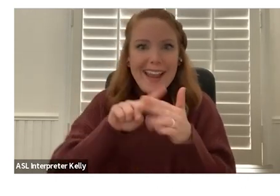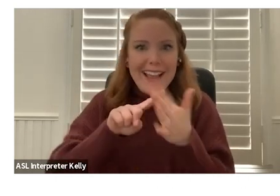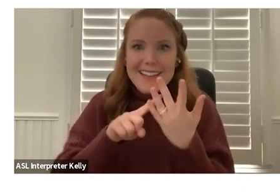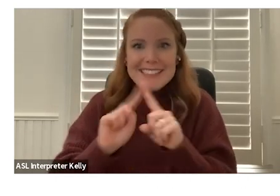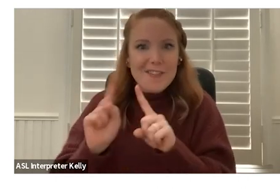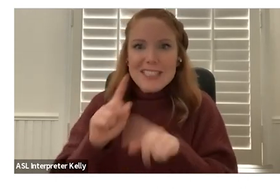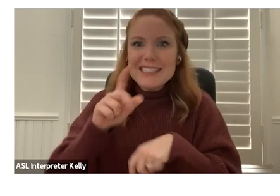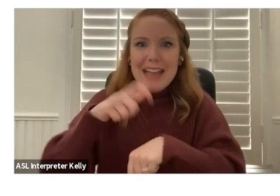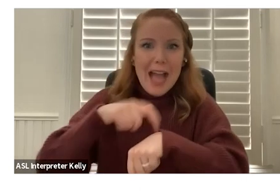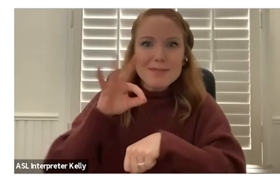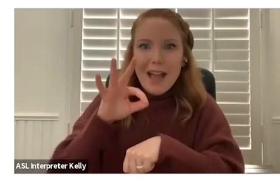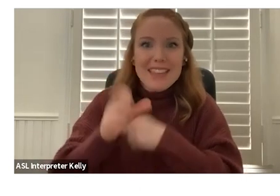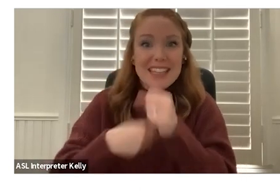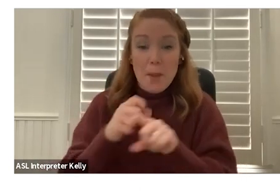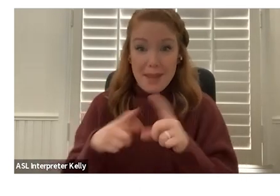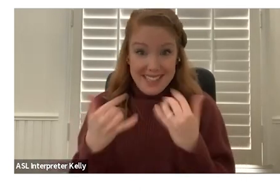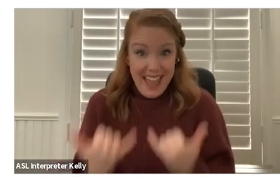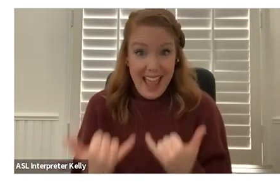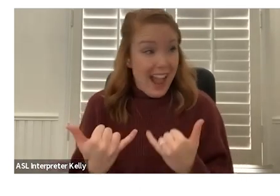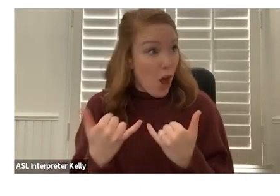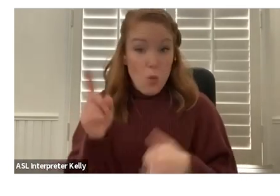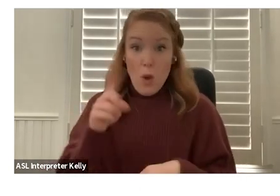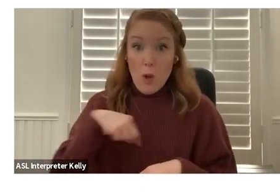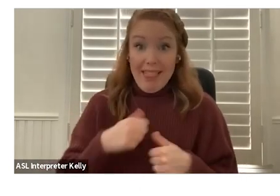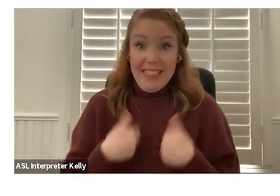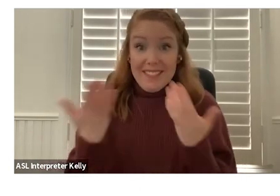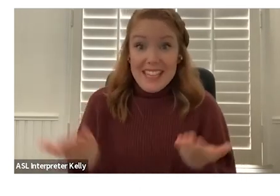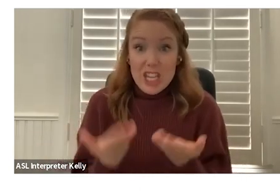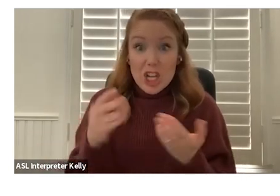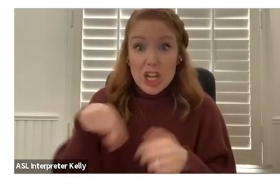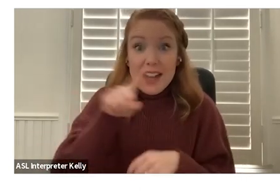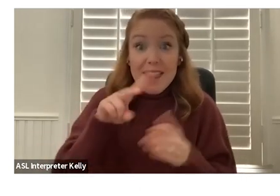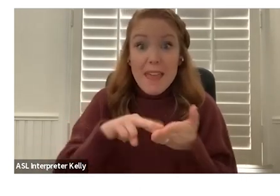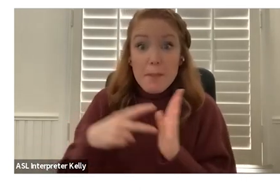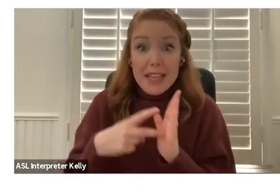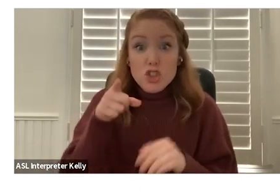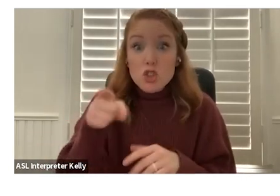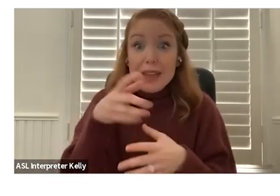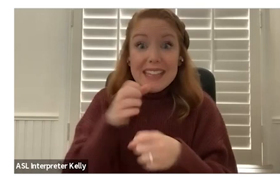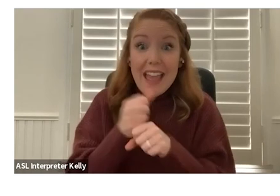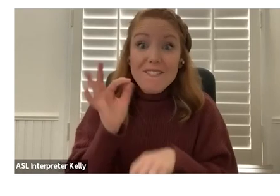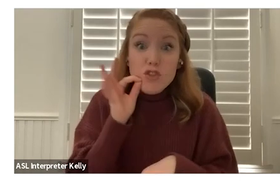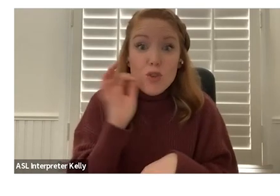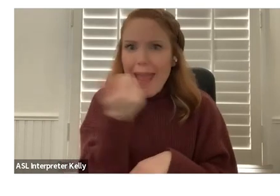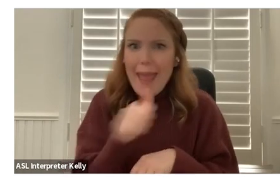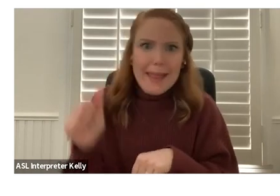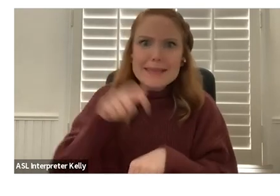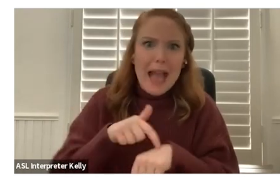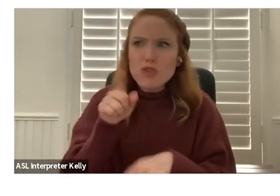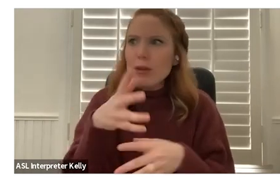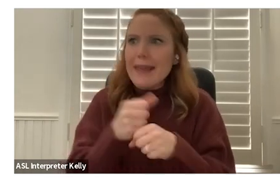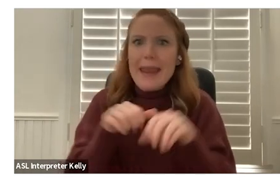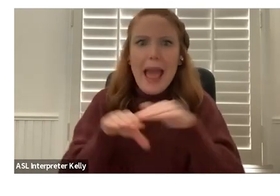that in many places, agriculture and culture are the same. They're linked, hence why agriculture has the word culture in